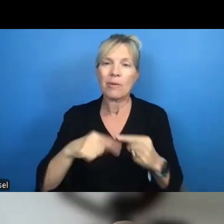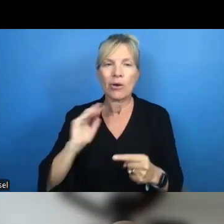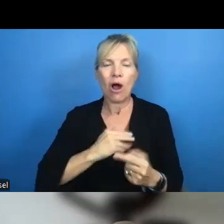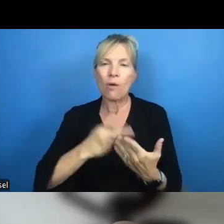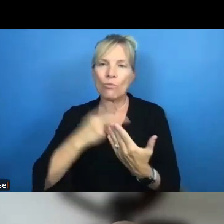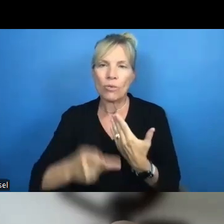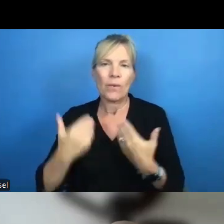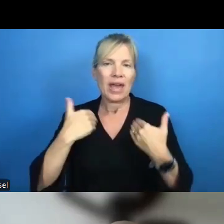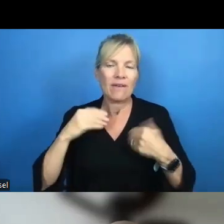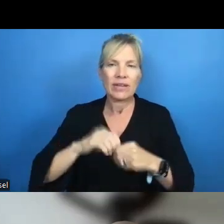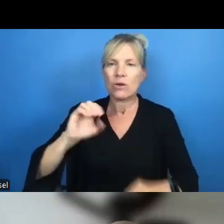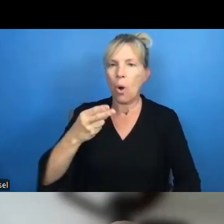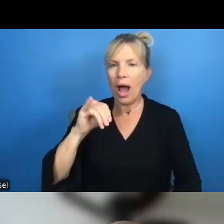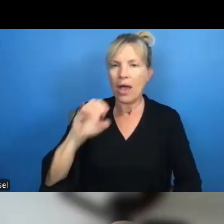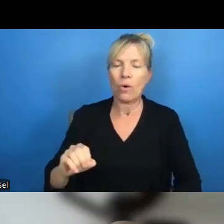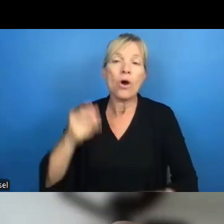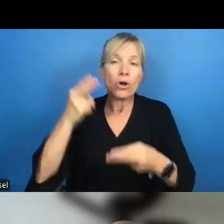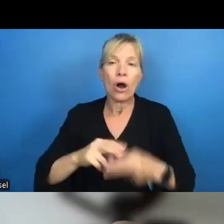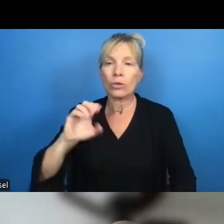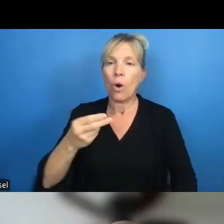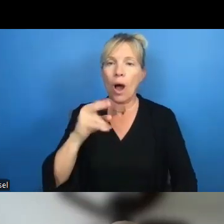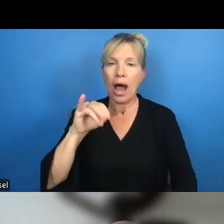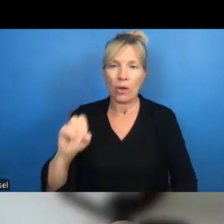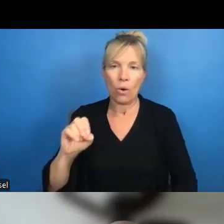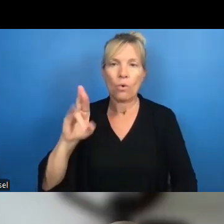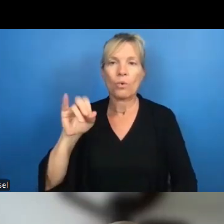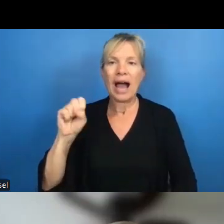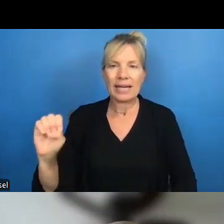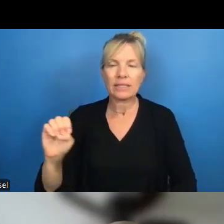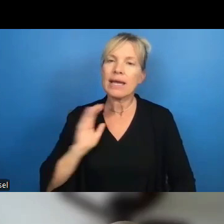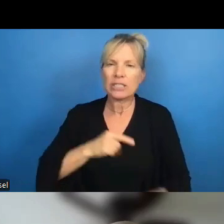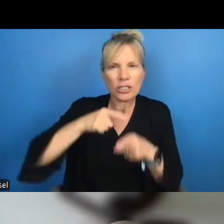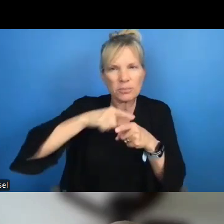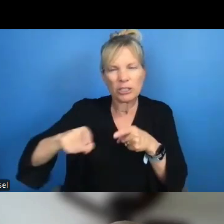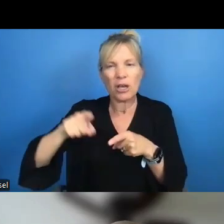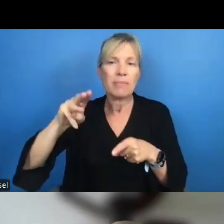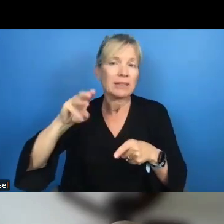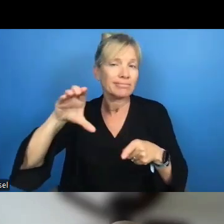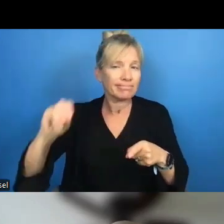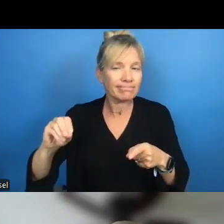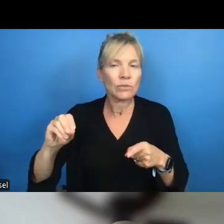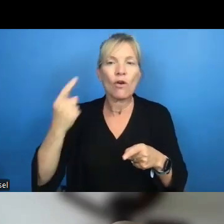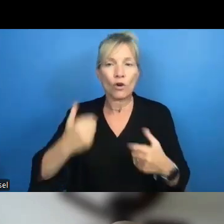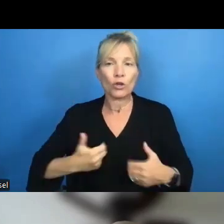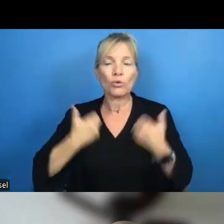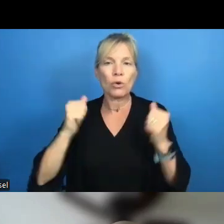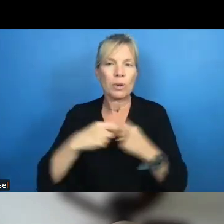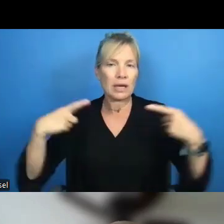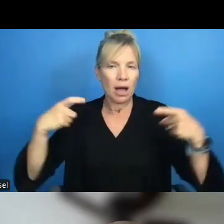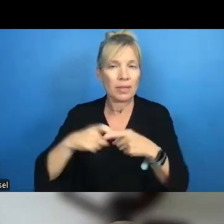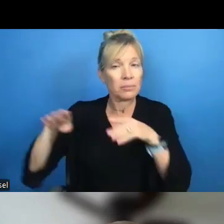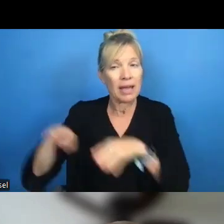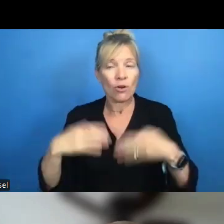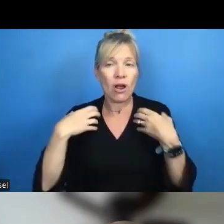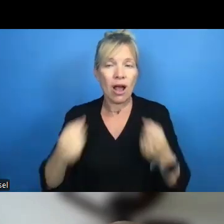in Ohio. It is called Ohio Rise, and it is our specialized managed care program for youth with complex behavioral health